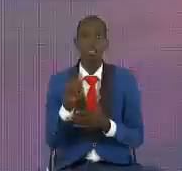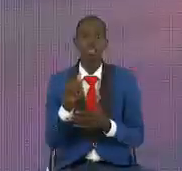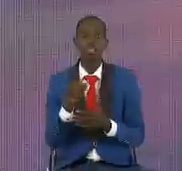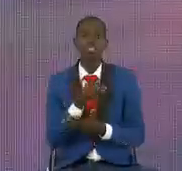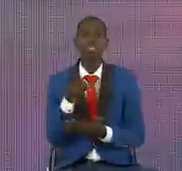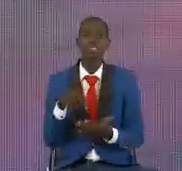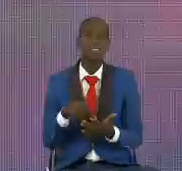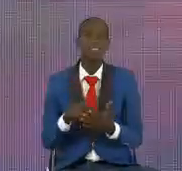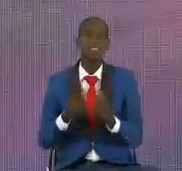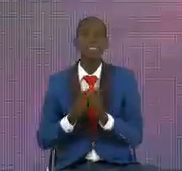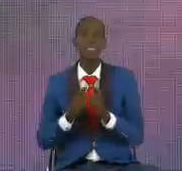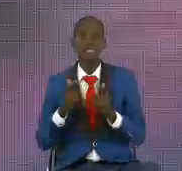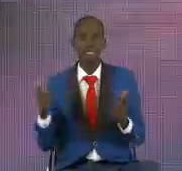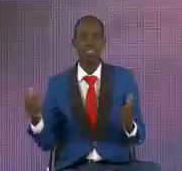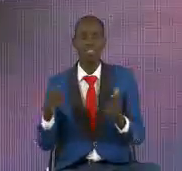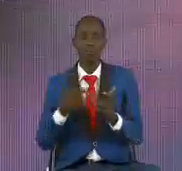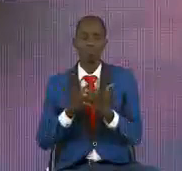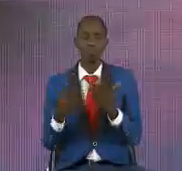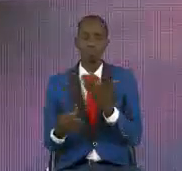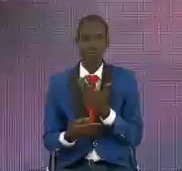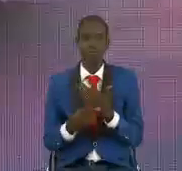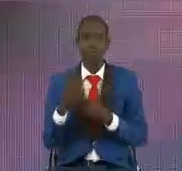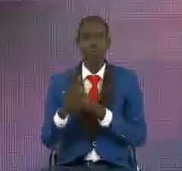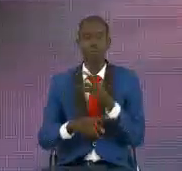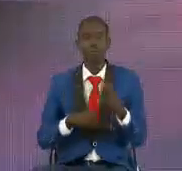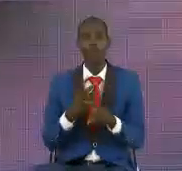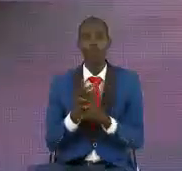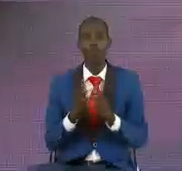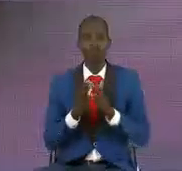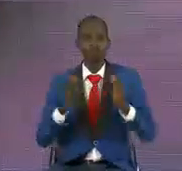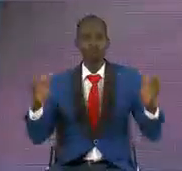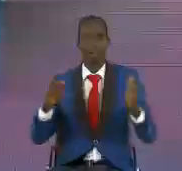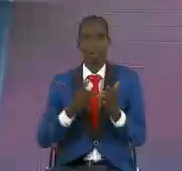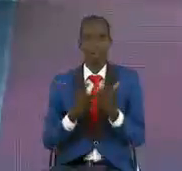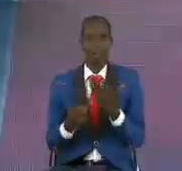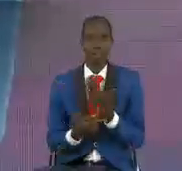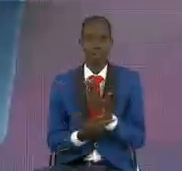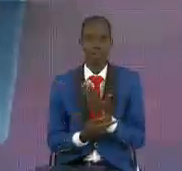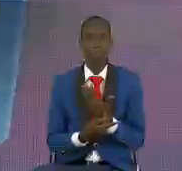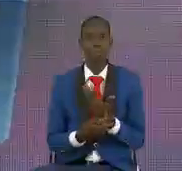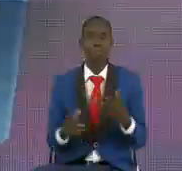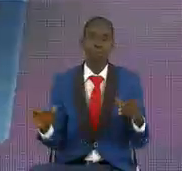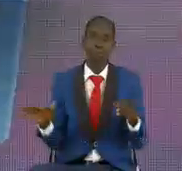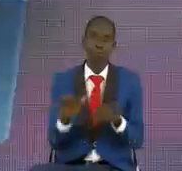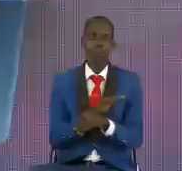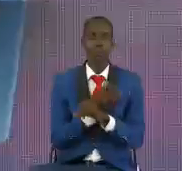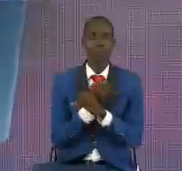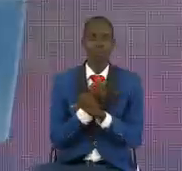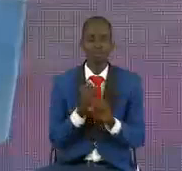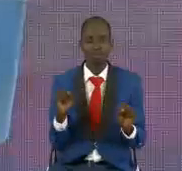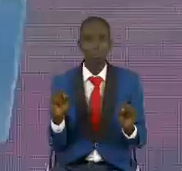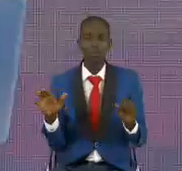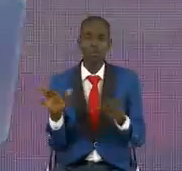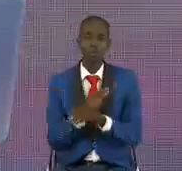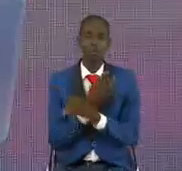great crusade, global crusade, full freedom and full deliverance and